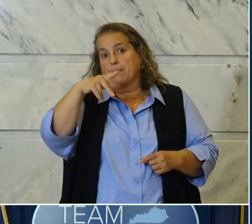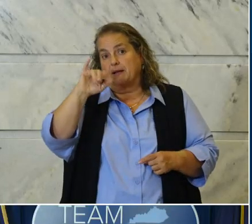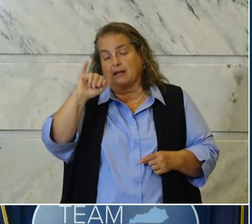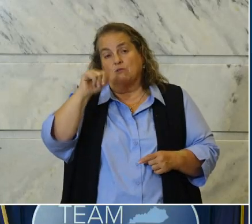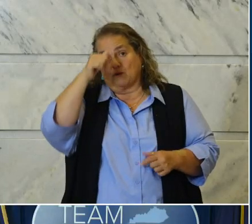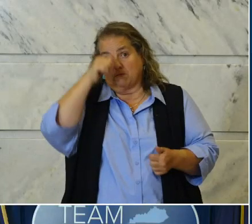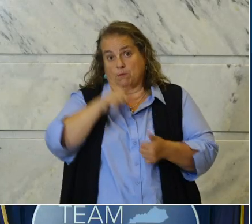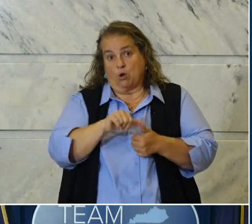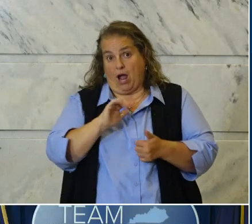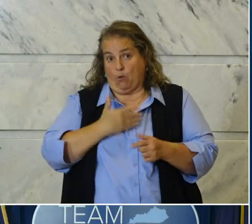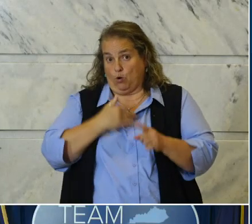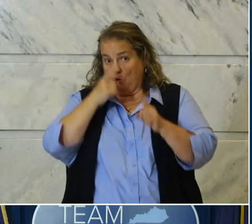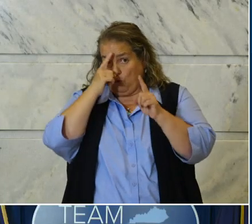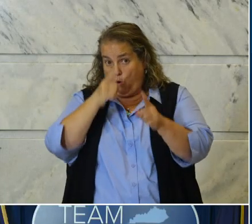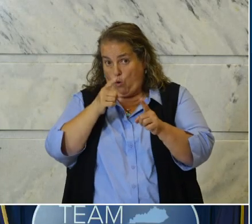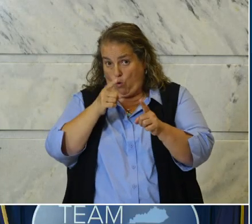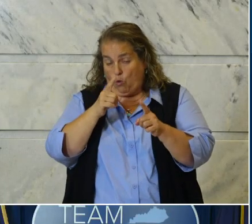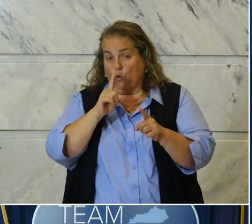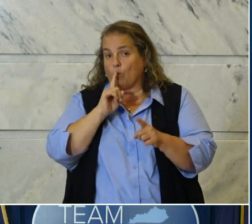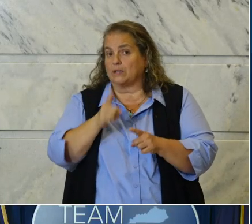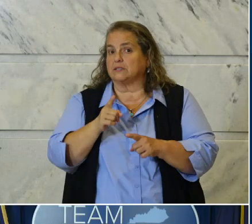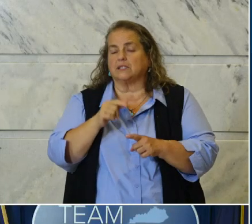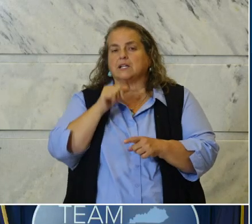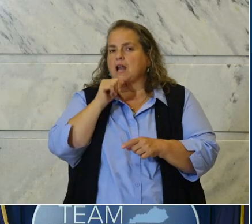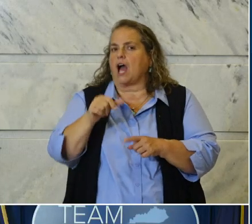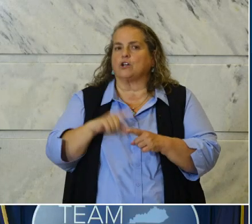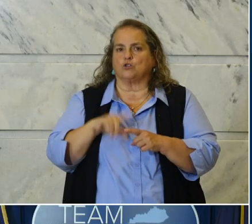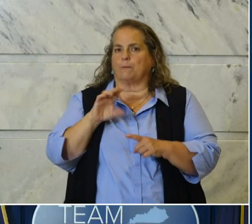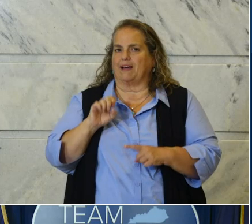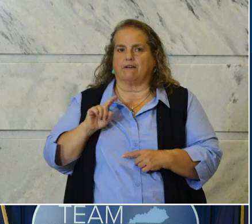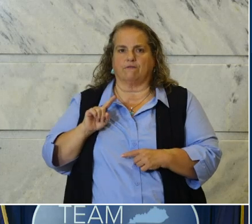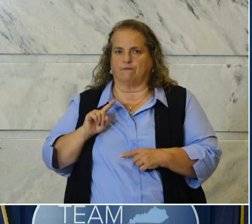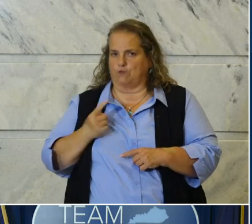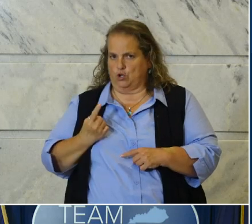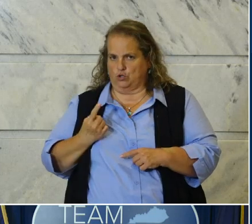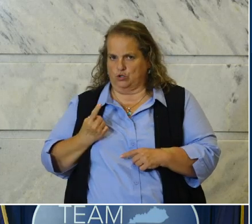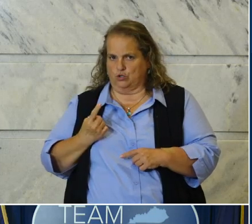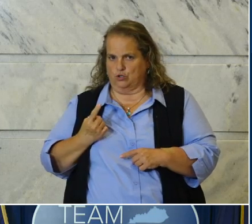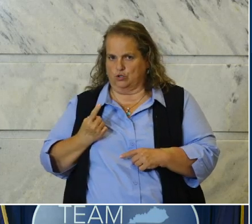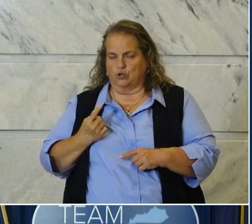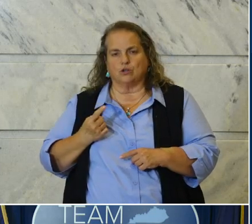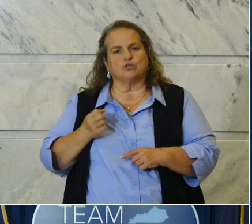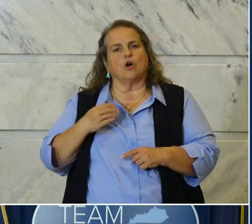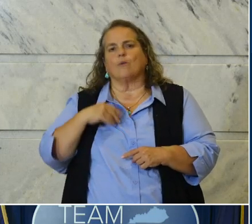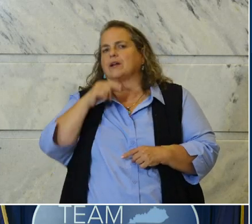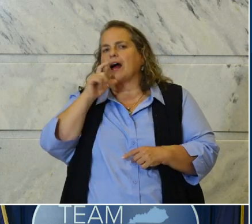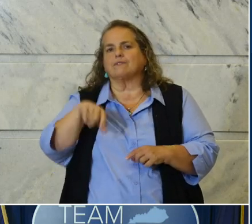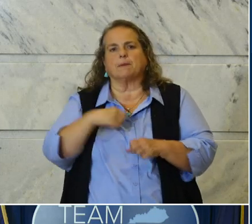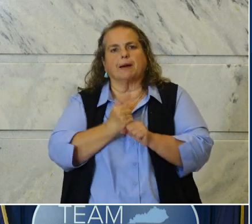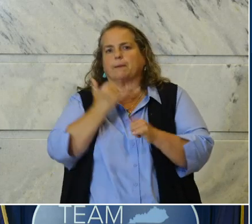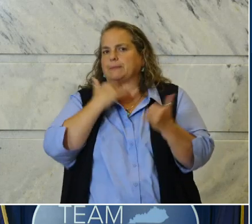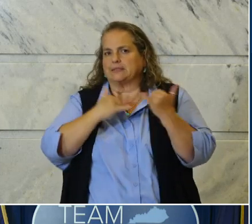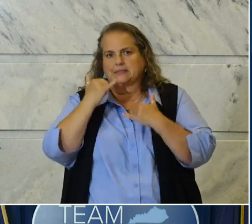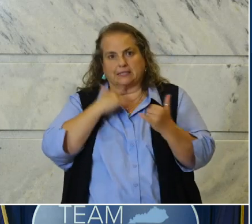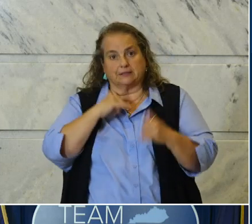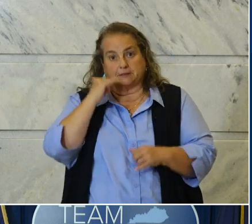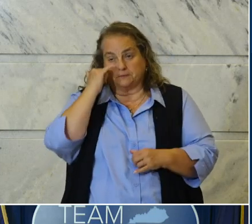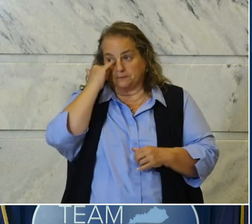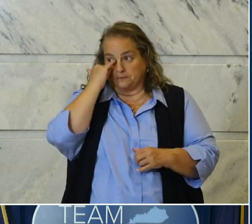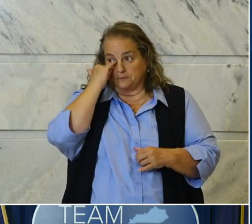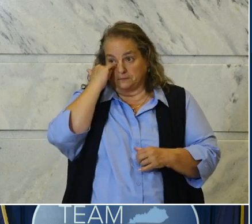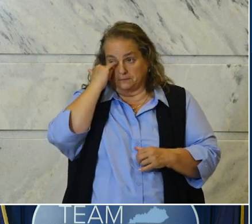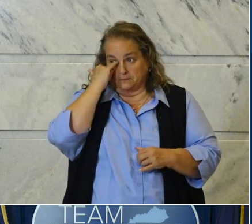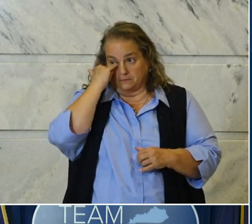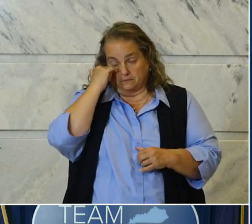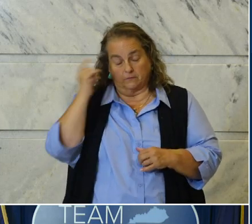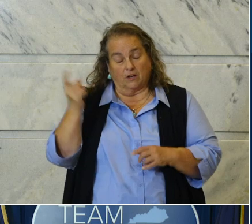our goal was to not be first so as not to make mistakes. This article from the